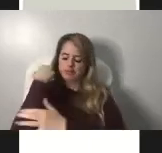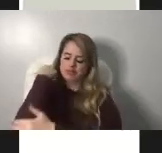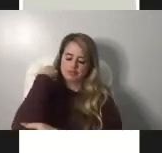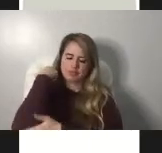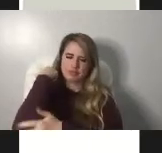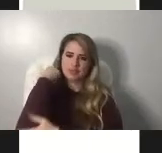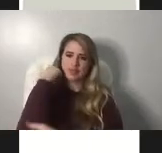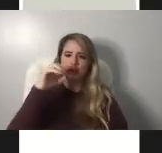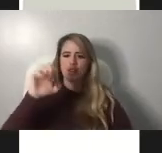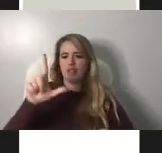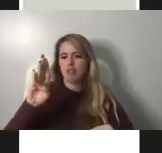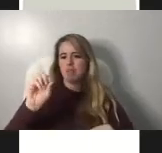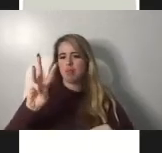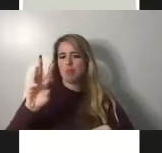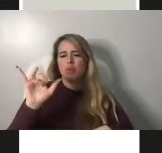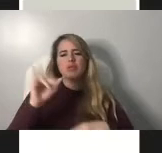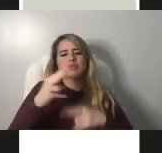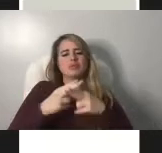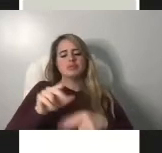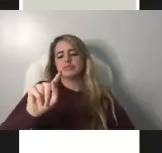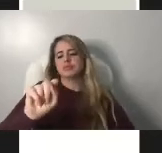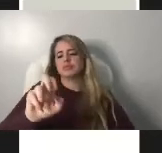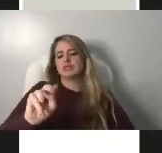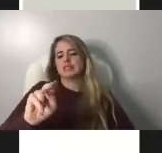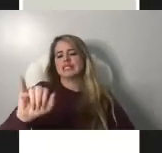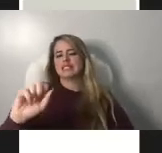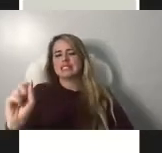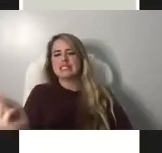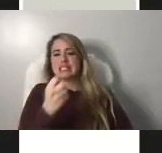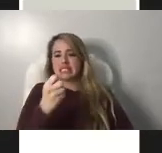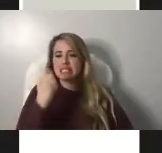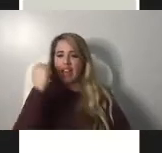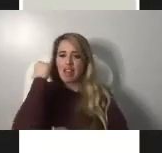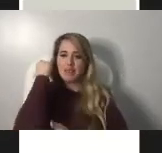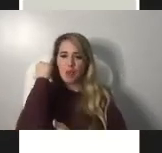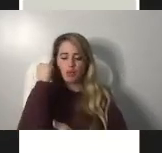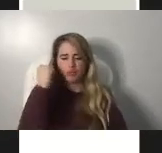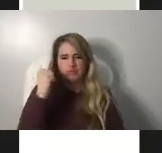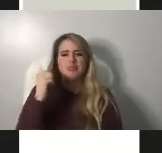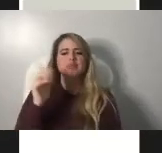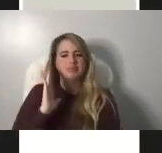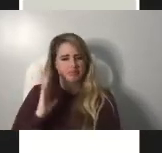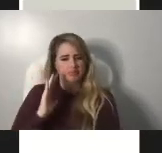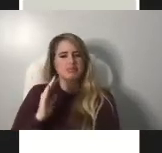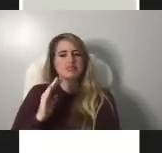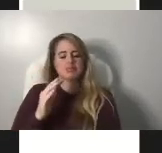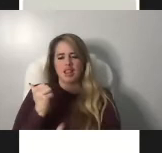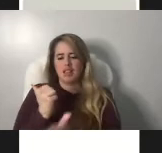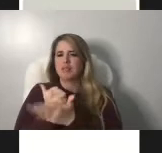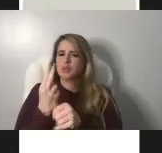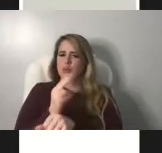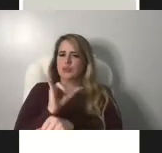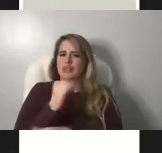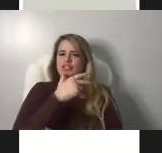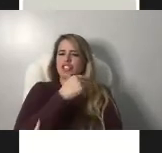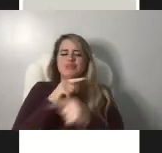lateral epicondylitis or tennis elbow. That used to be sort of a go-to for treatment of tennis elbow. It's become a little more controversial with a